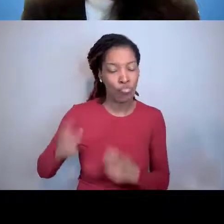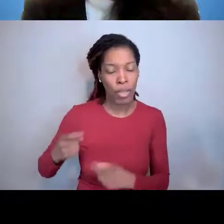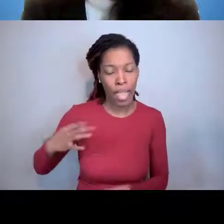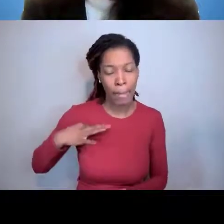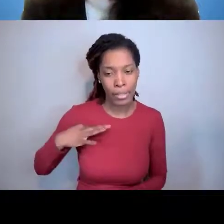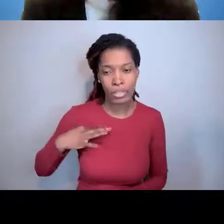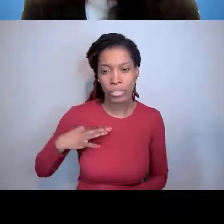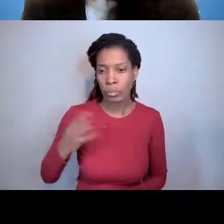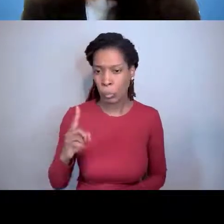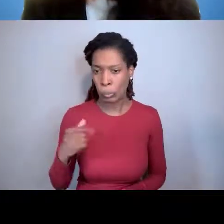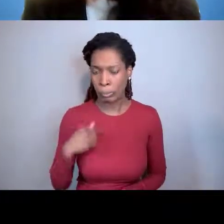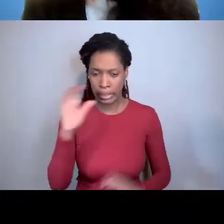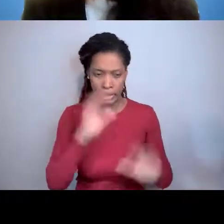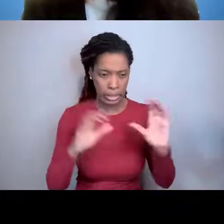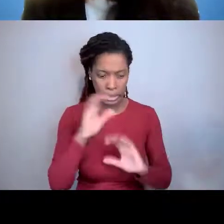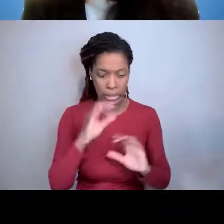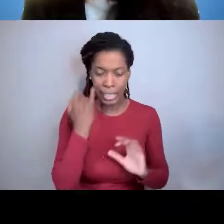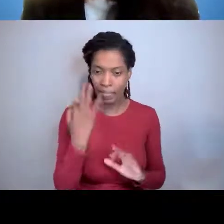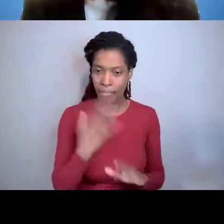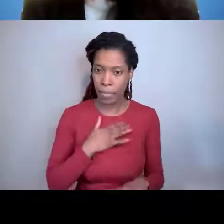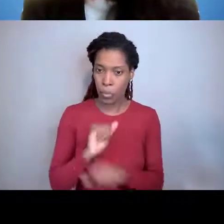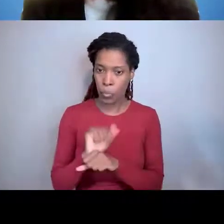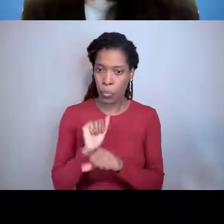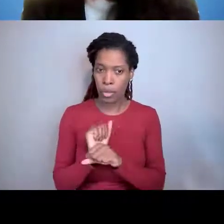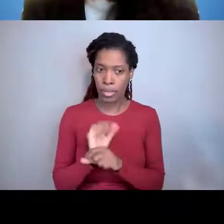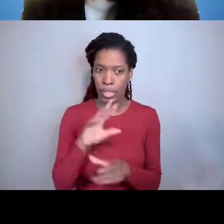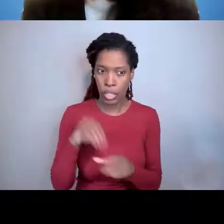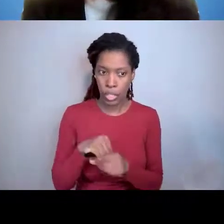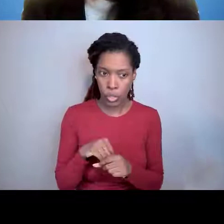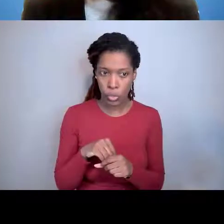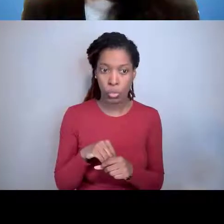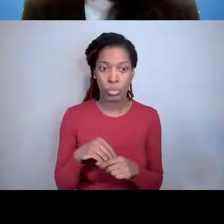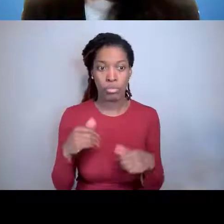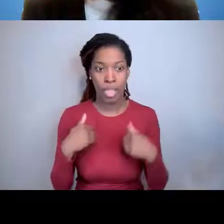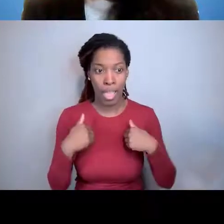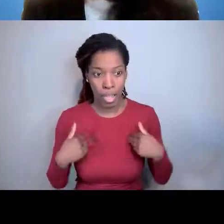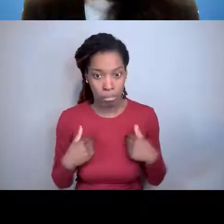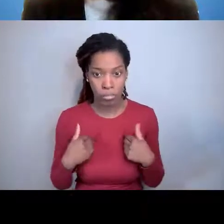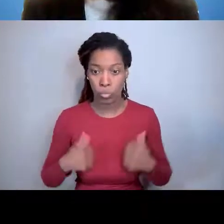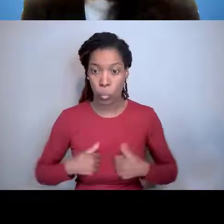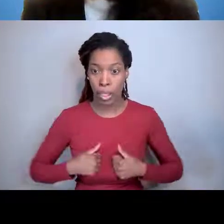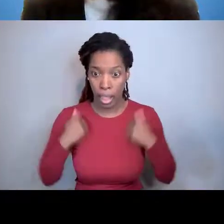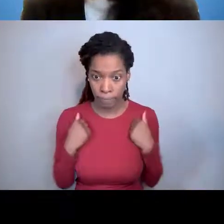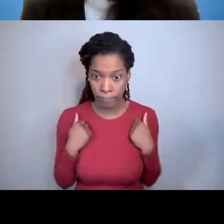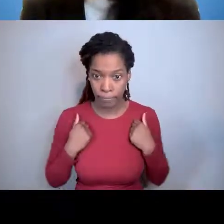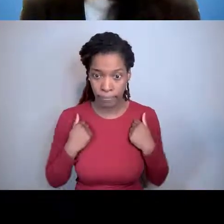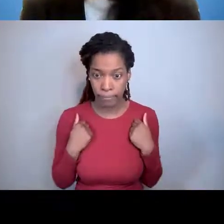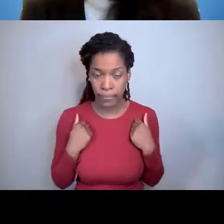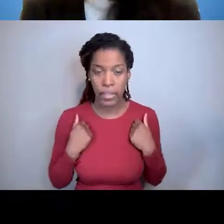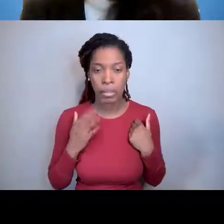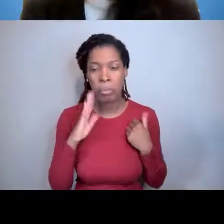work includes live vertebrate animals? So I'll give you a brief overview of